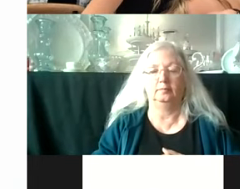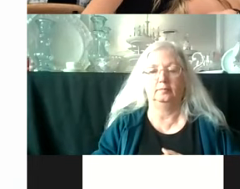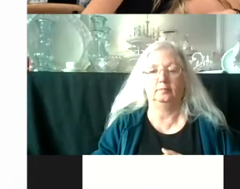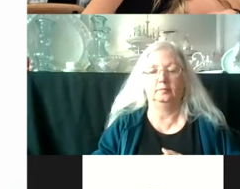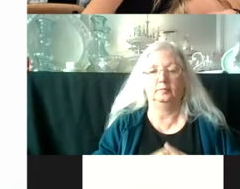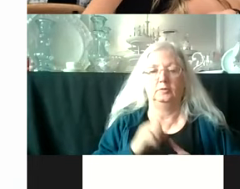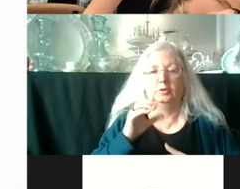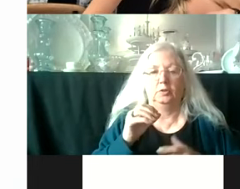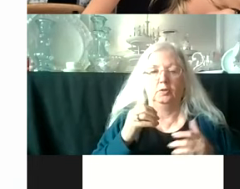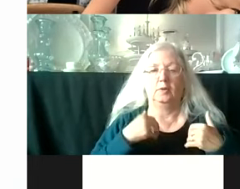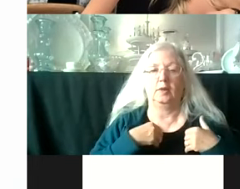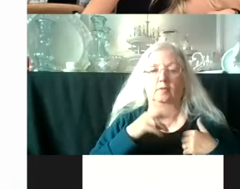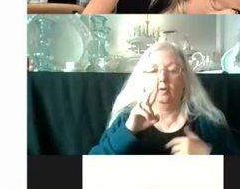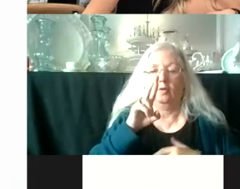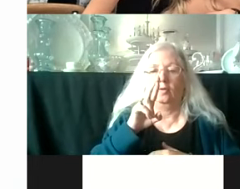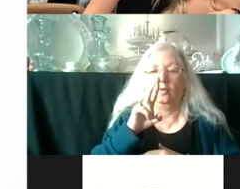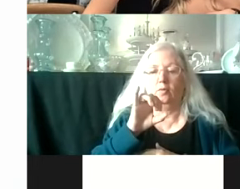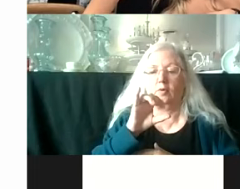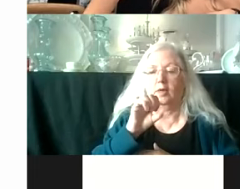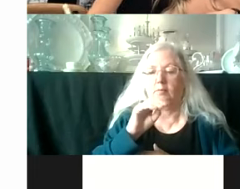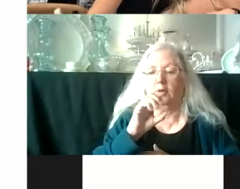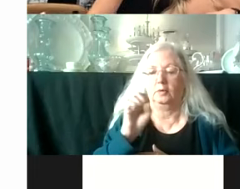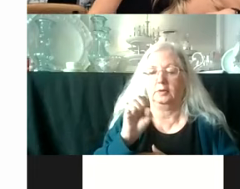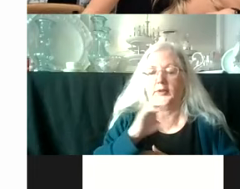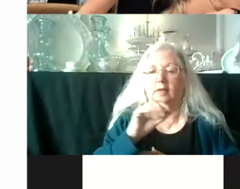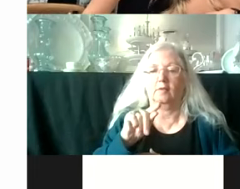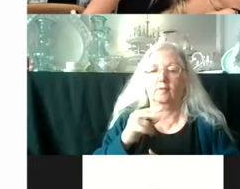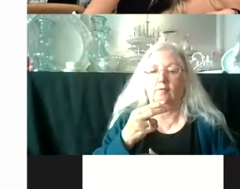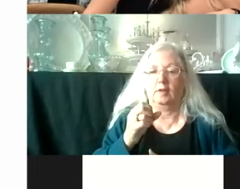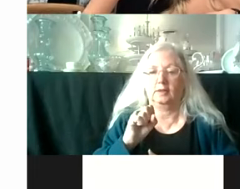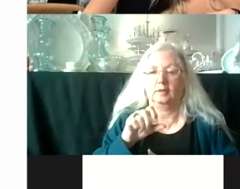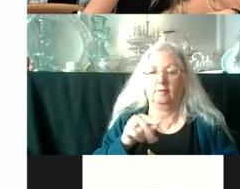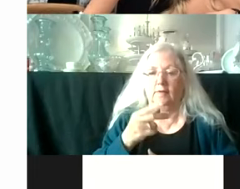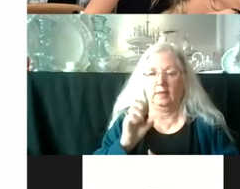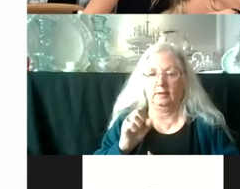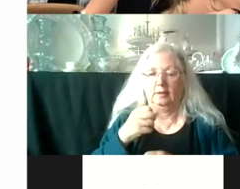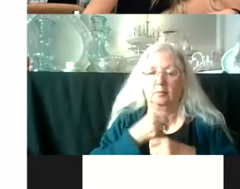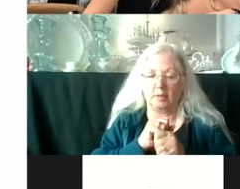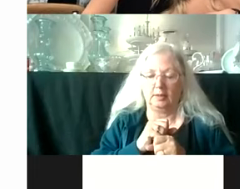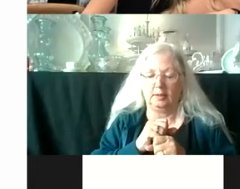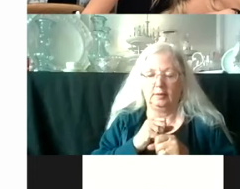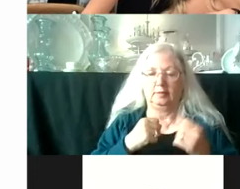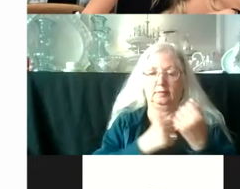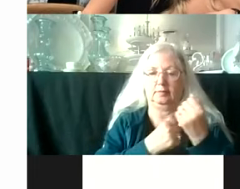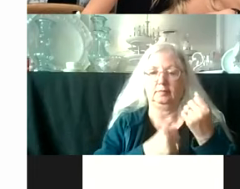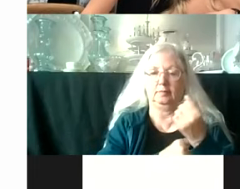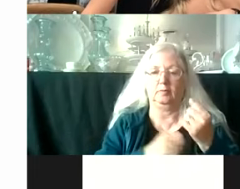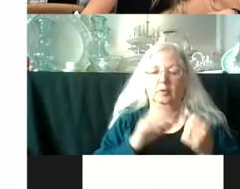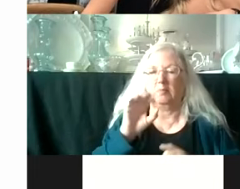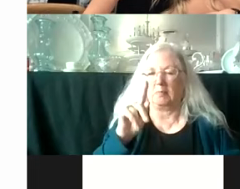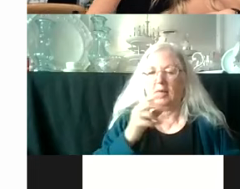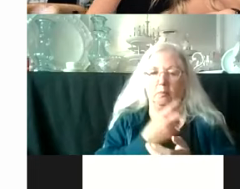So here we have riboses and phosphates forming a backbone, and we have a strand of nitrogen